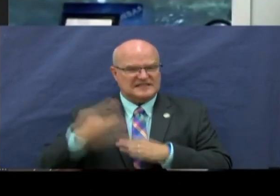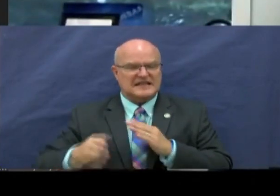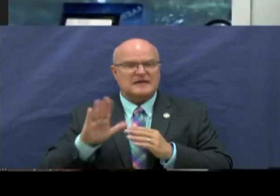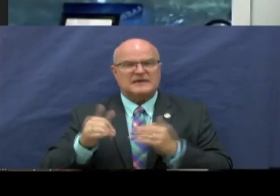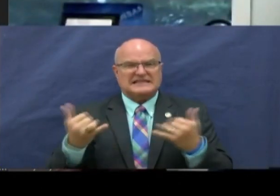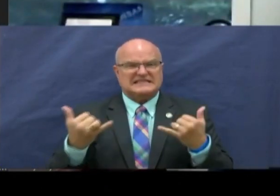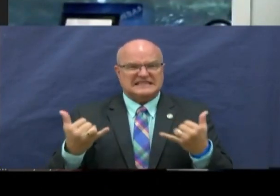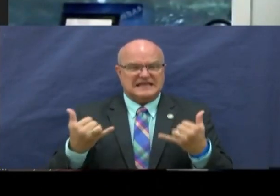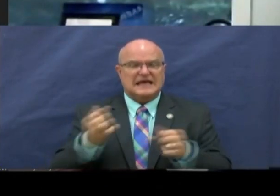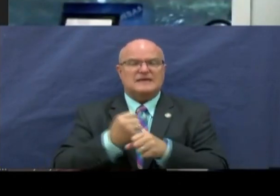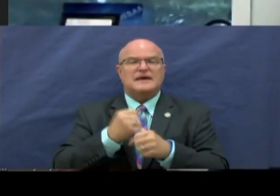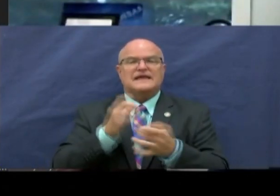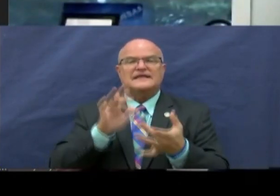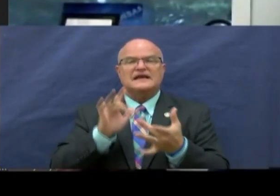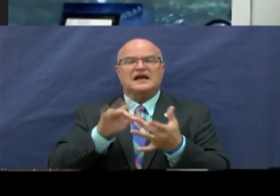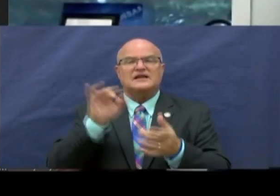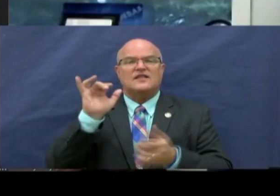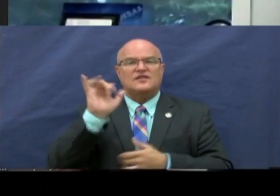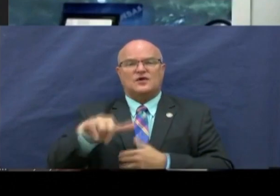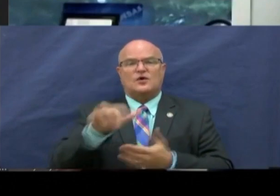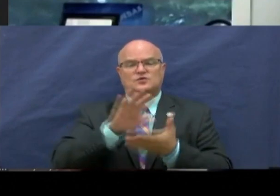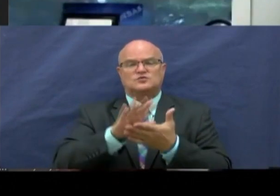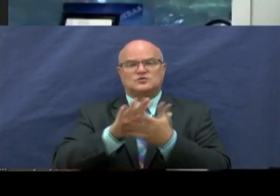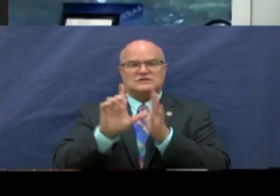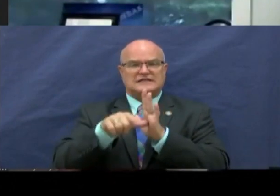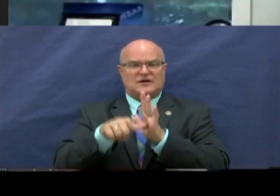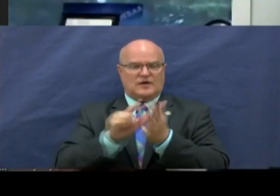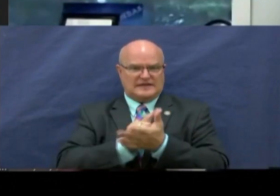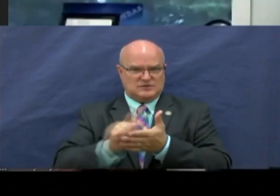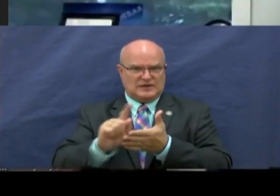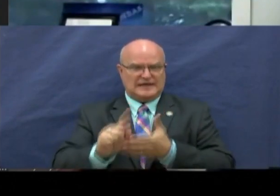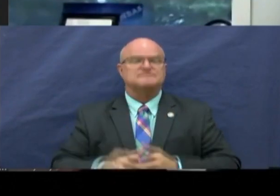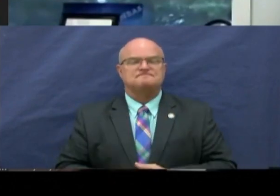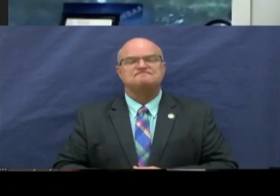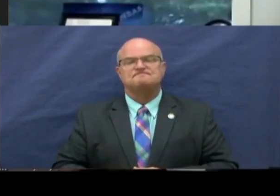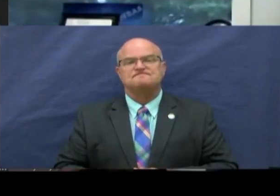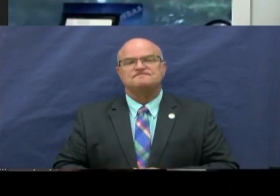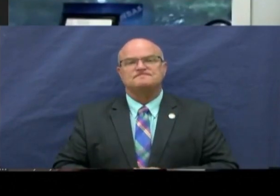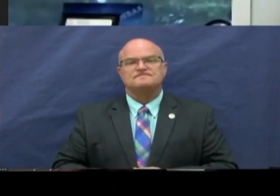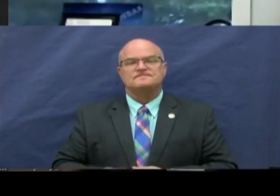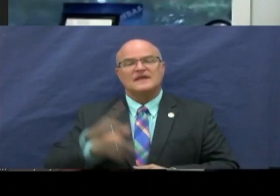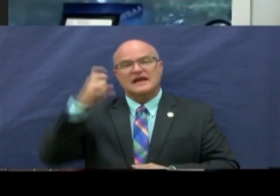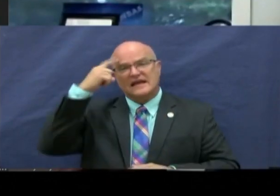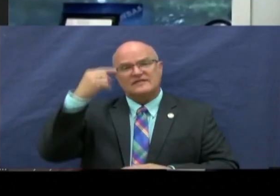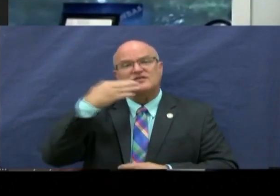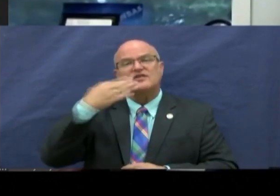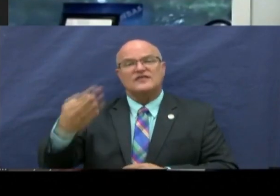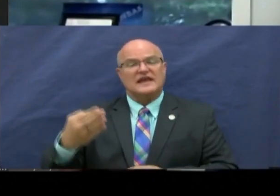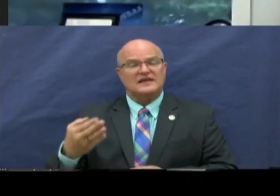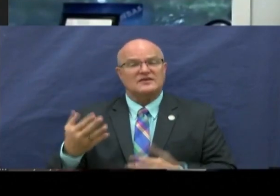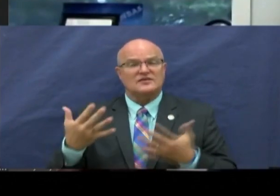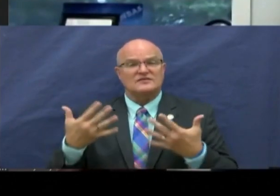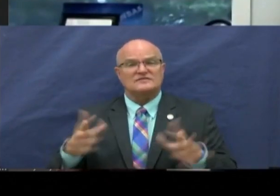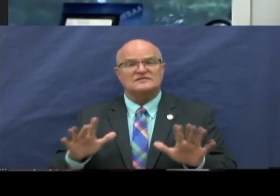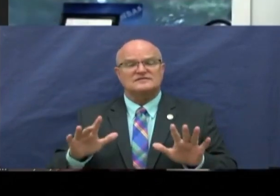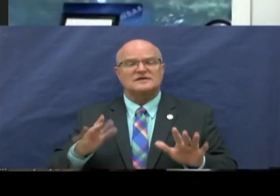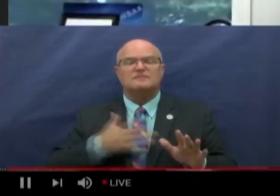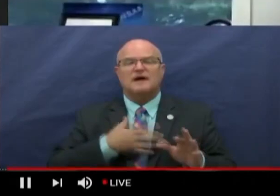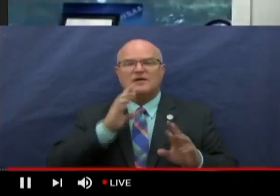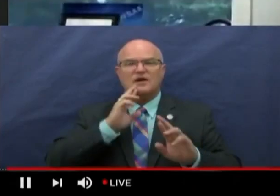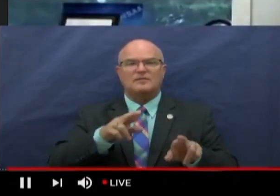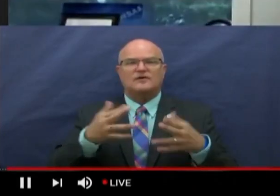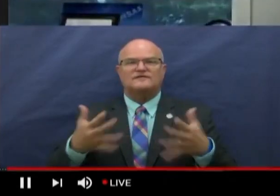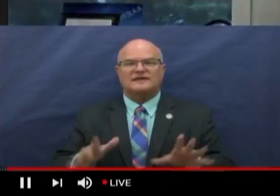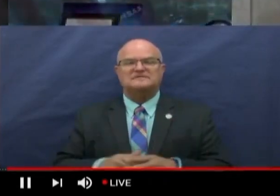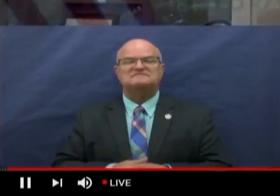today and then making contact with those schools later on this week. Governor, thank you, and that's the end of my report. All